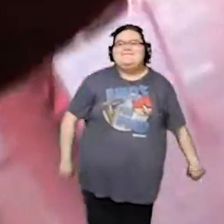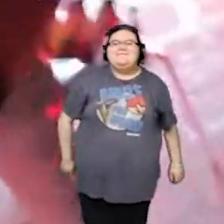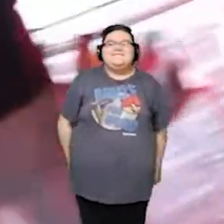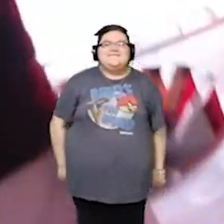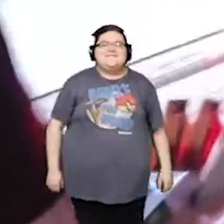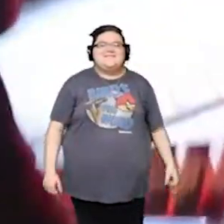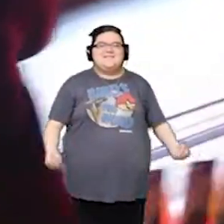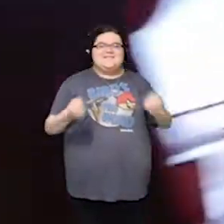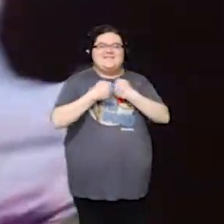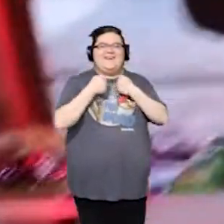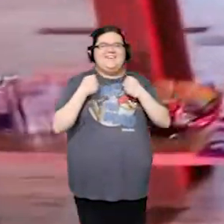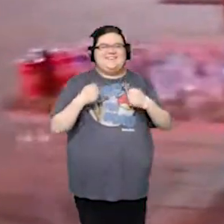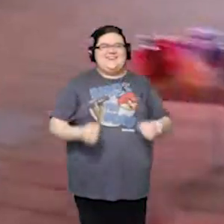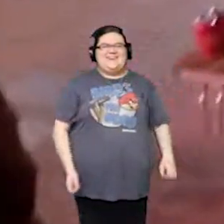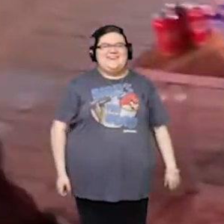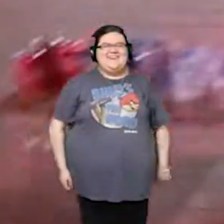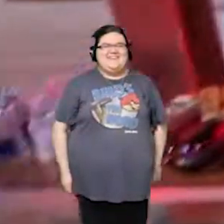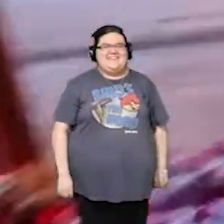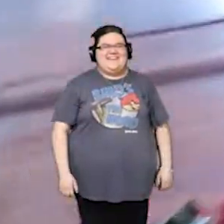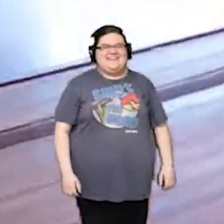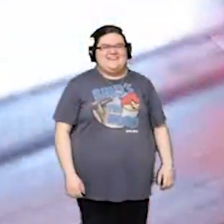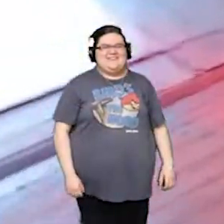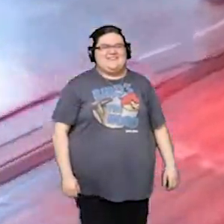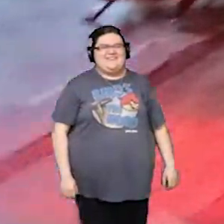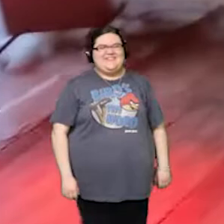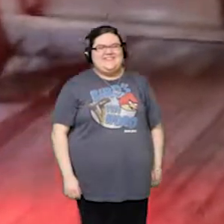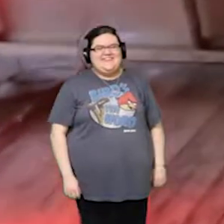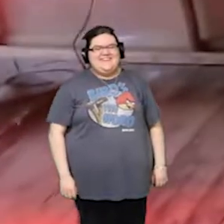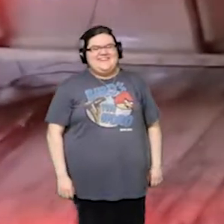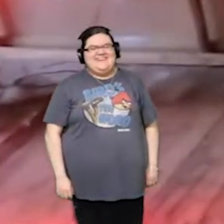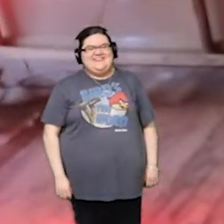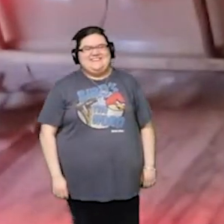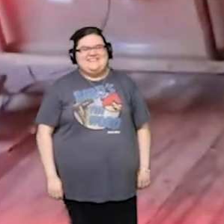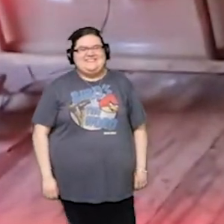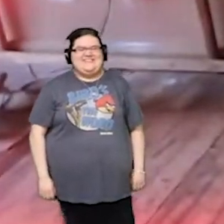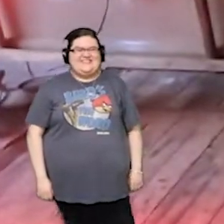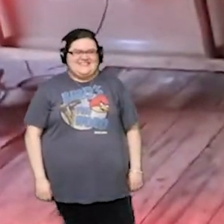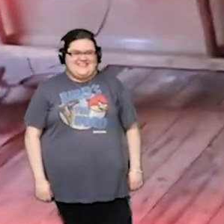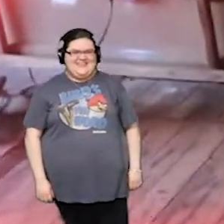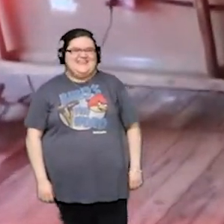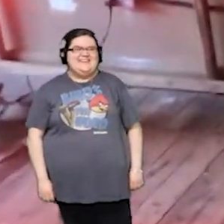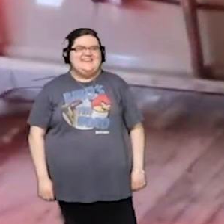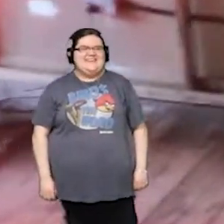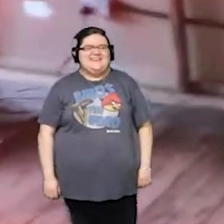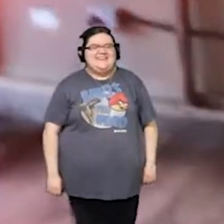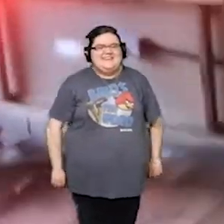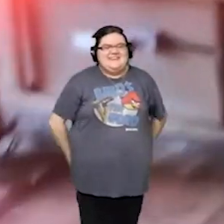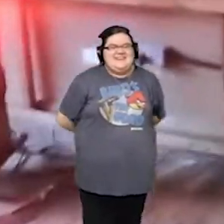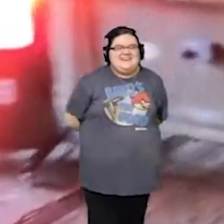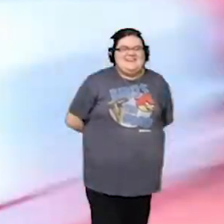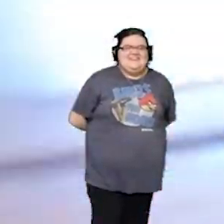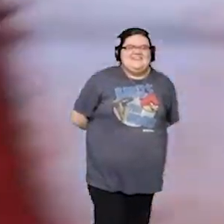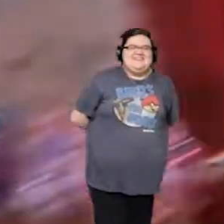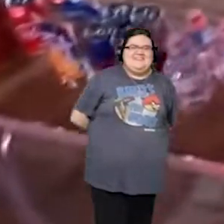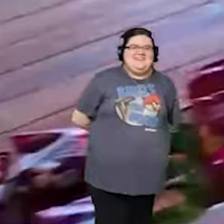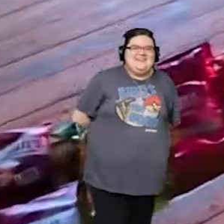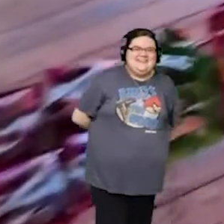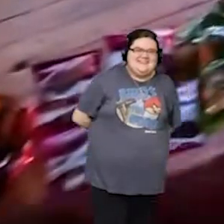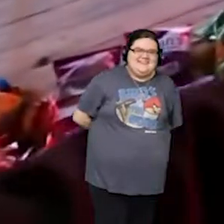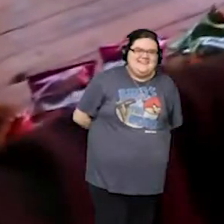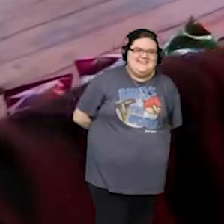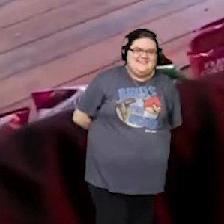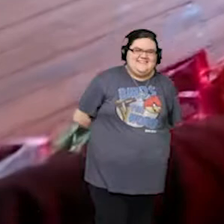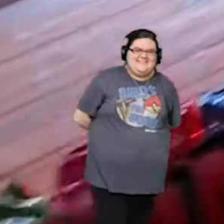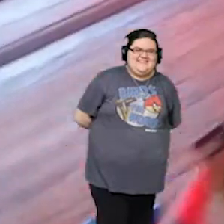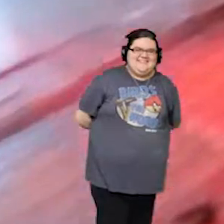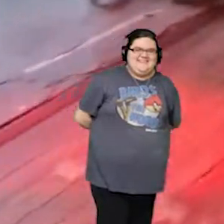Hello, what's up? Oh, Charlie, hello. Oh, Alex. Oh, yeah. Hello. Oh, God. Yep. Oh, no. Look,